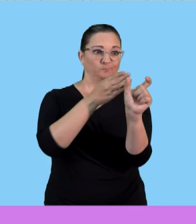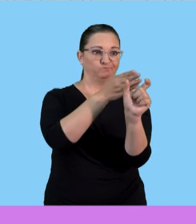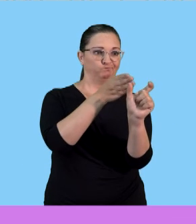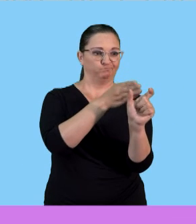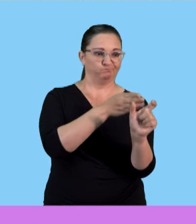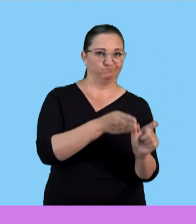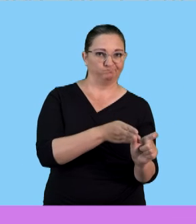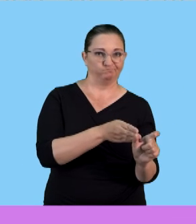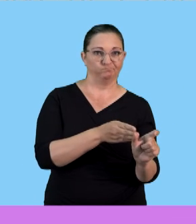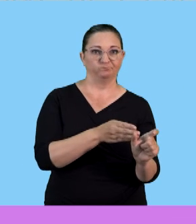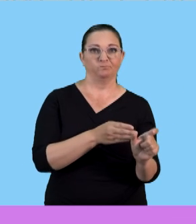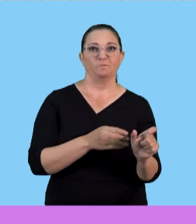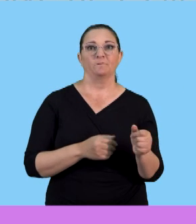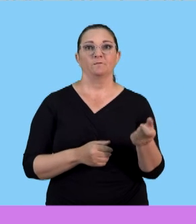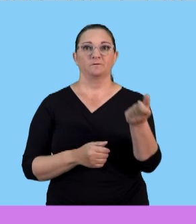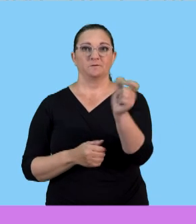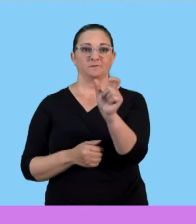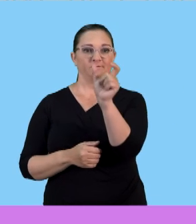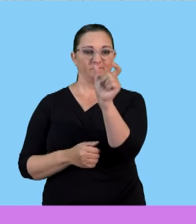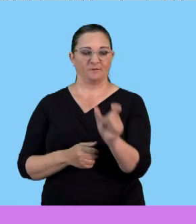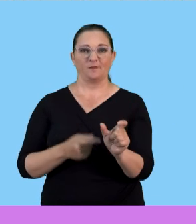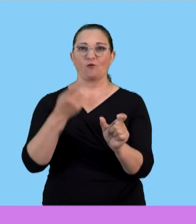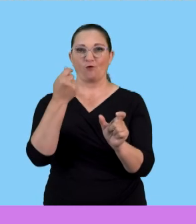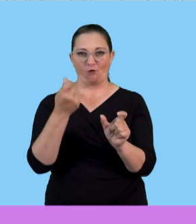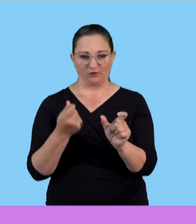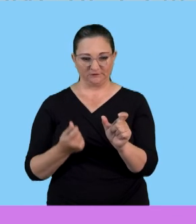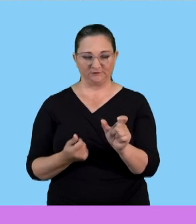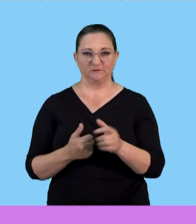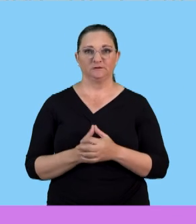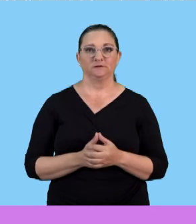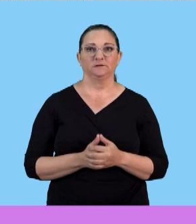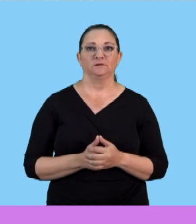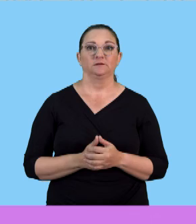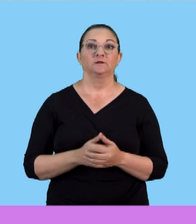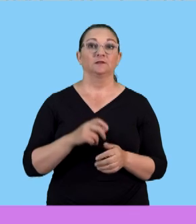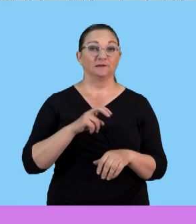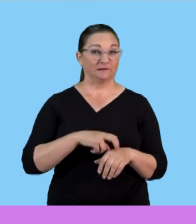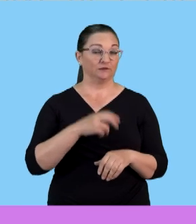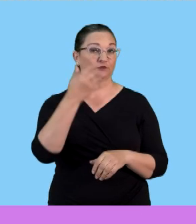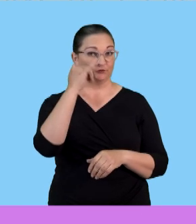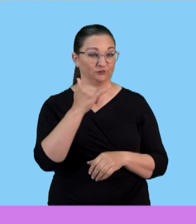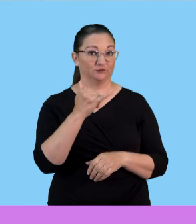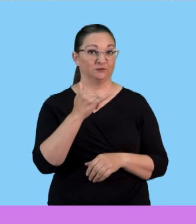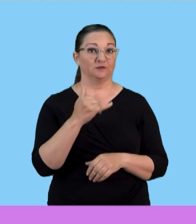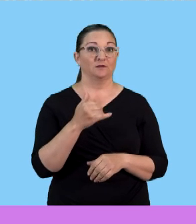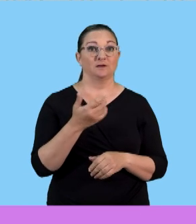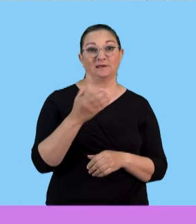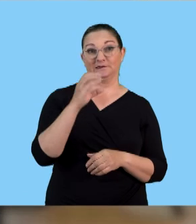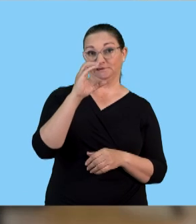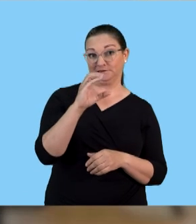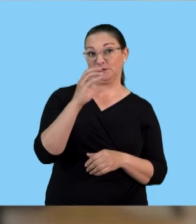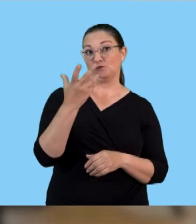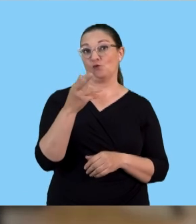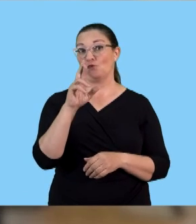scale from 0 to 6 and other blocks, and you are given the cost. You must also check the cost, if it's given